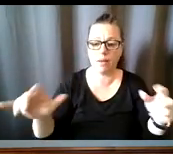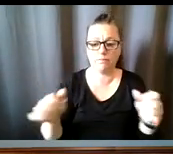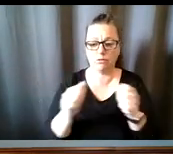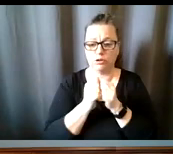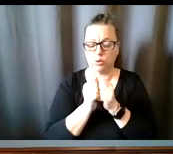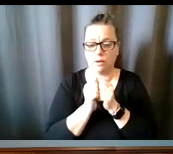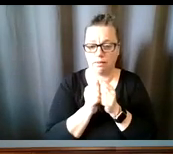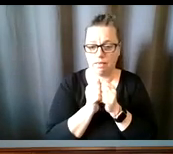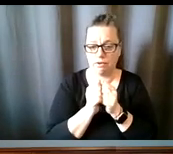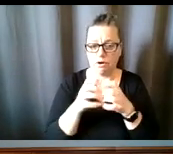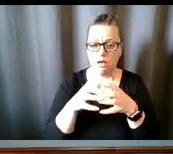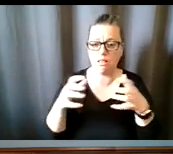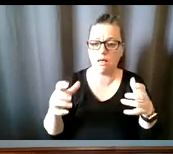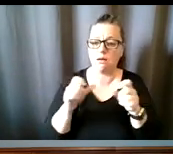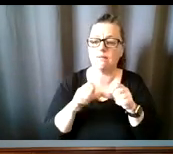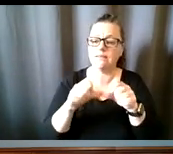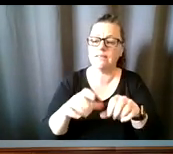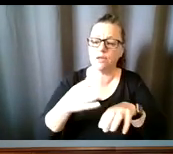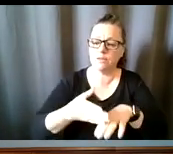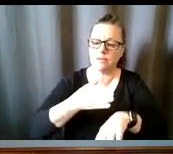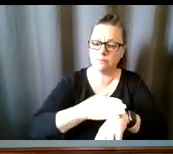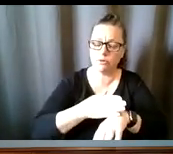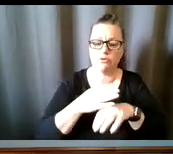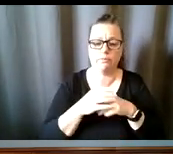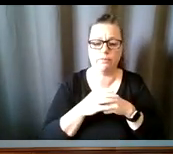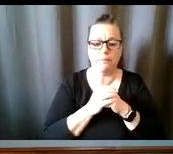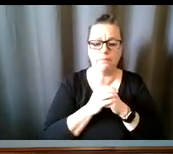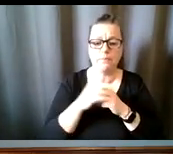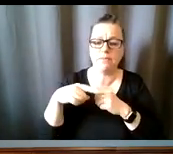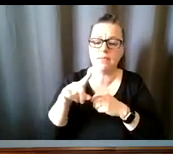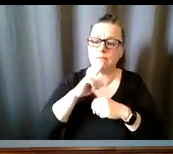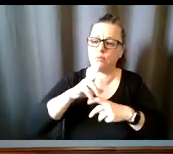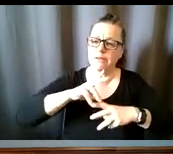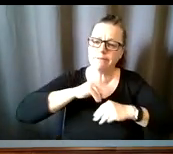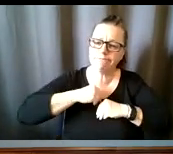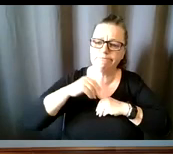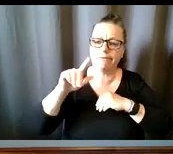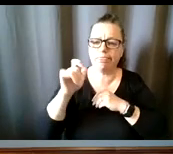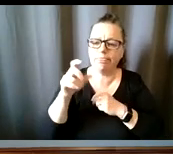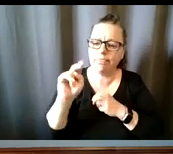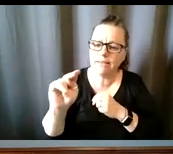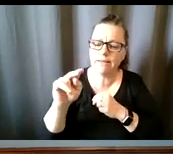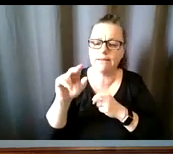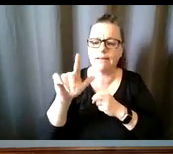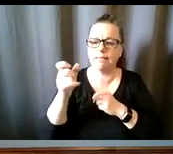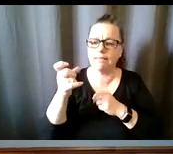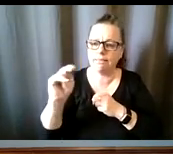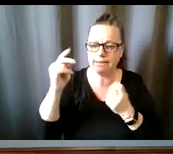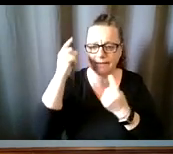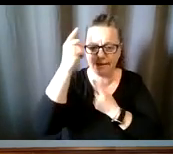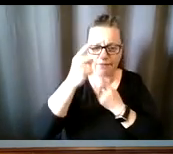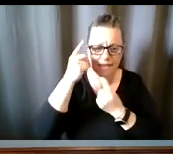together a lot of continuous improvement. They've been really embracing lean and lean thinking in what they do, and they've come up with some